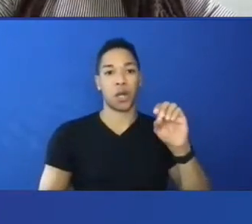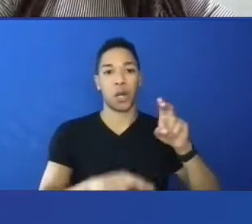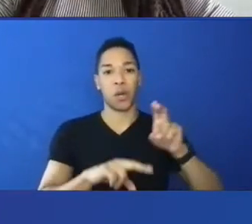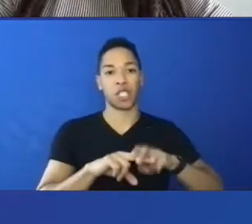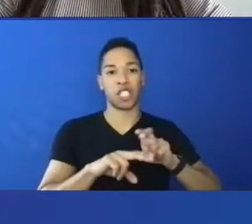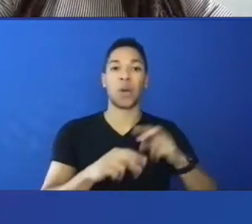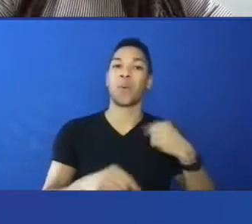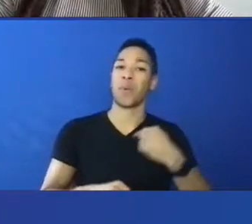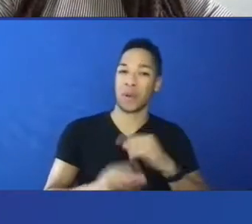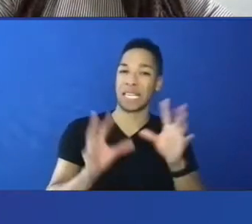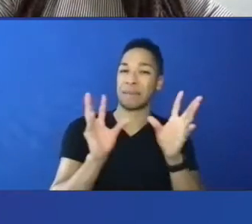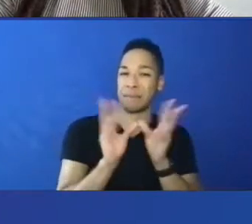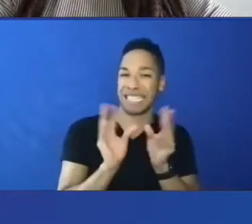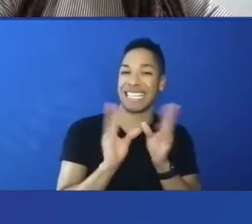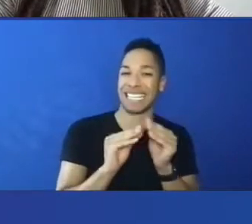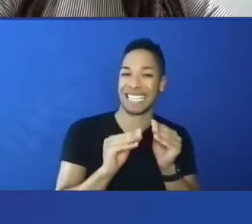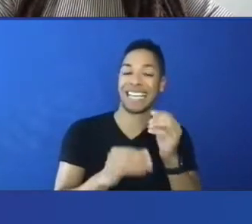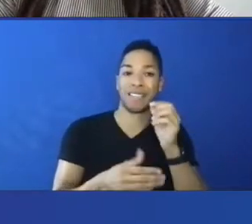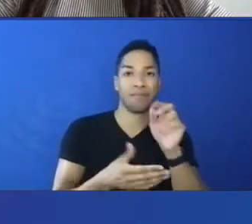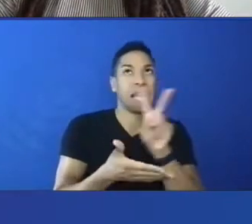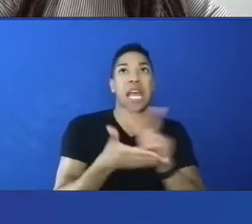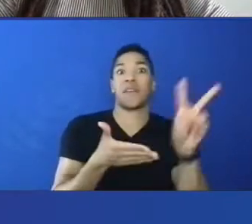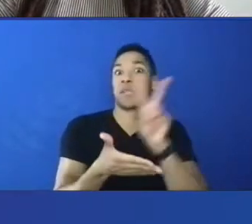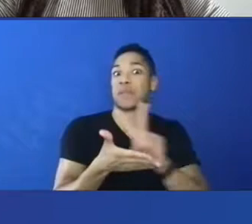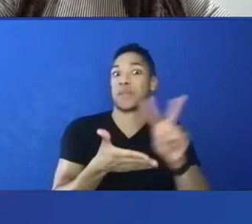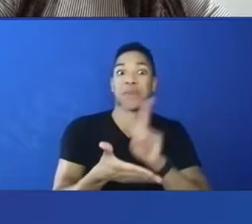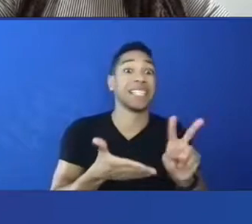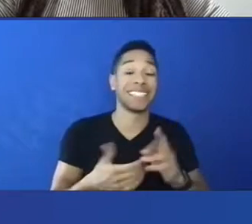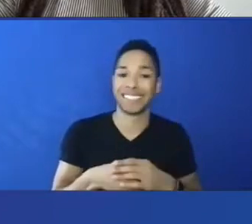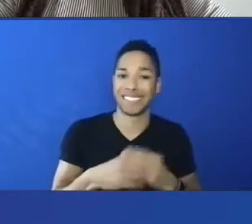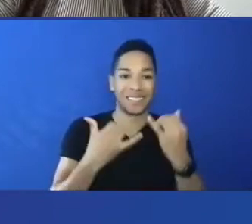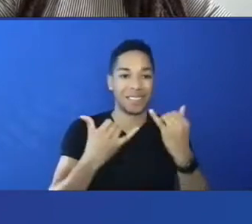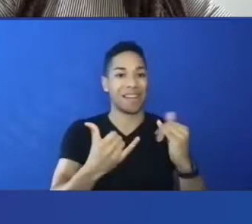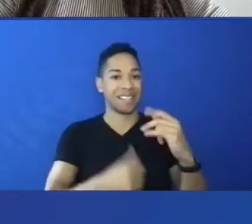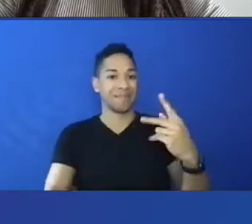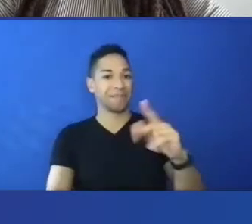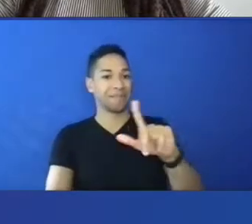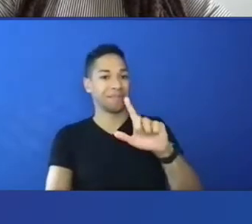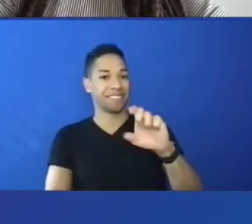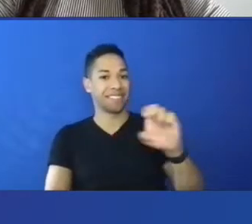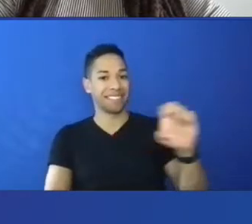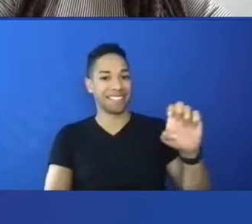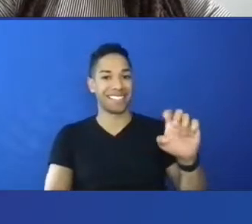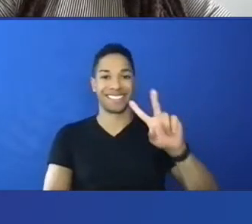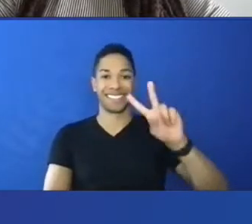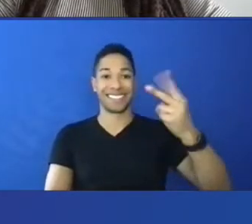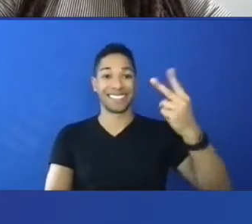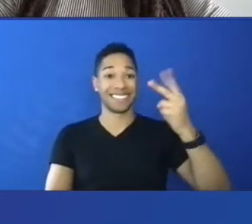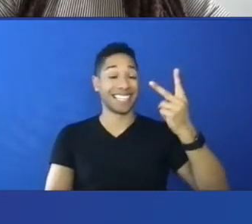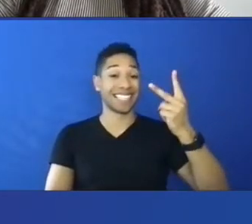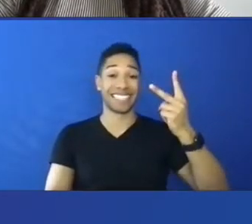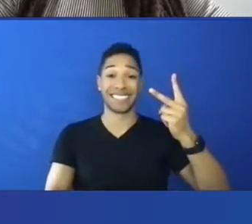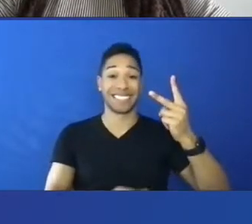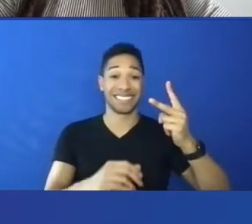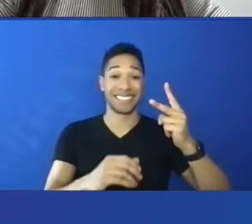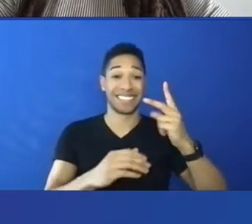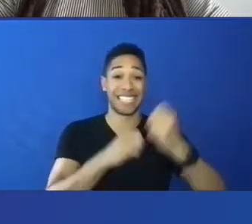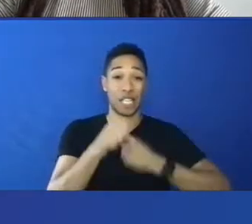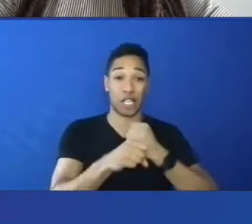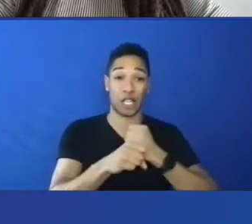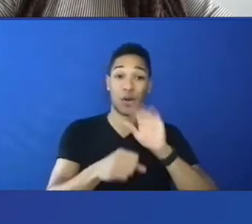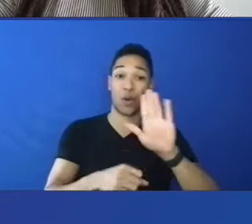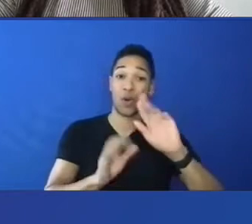other week and we talk about that a lot, right? You know, Kellee's coming to her second year and we talk quite a bit